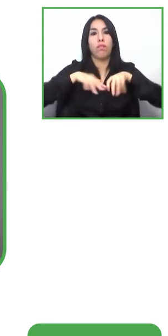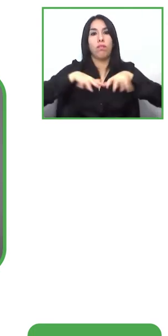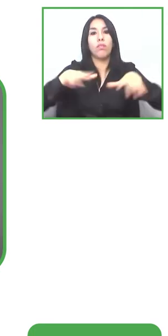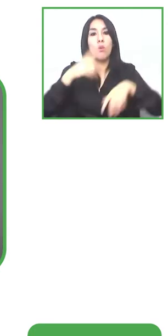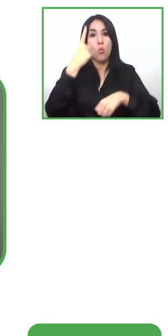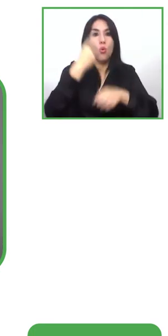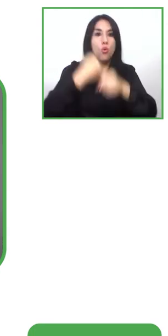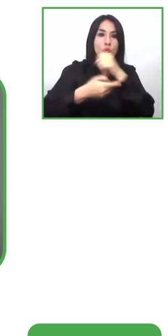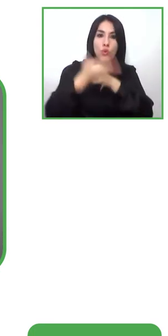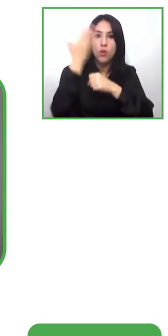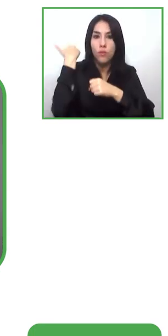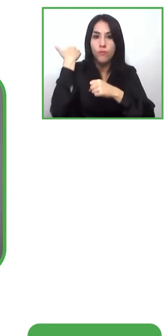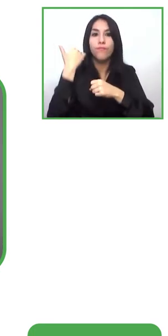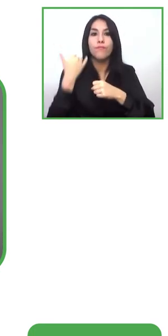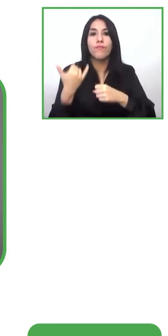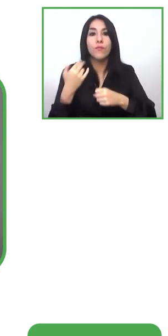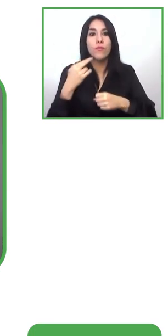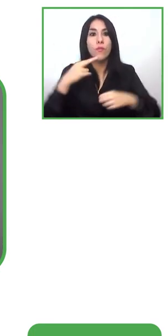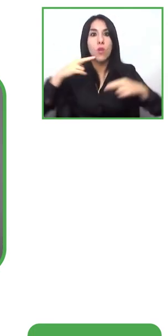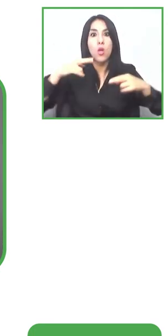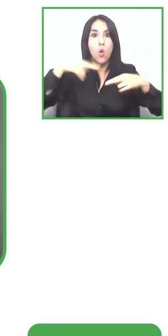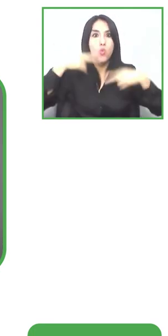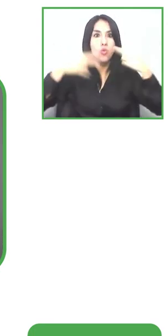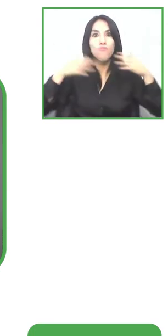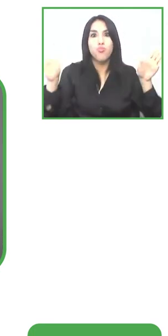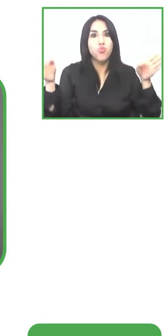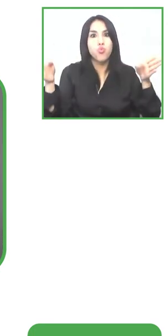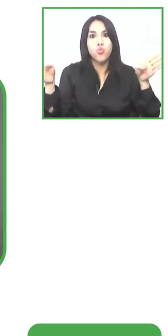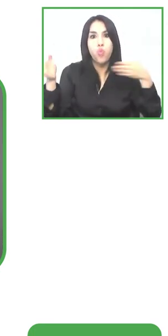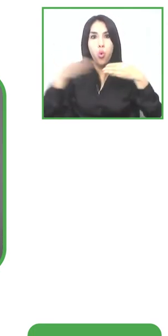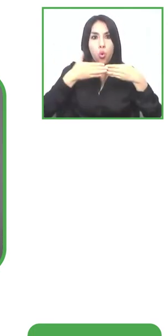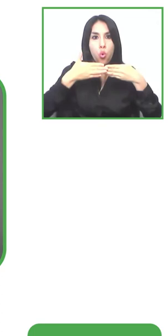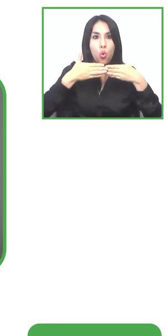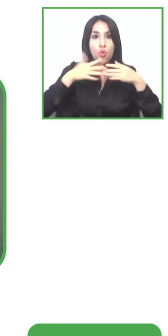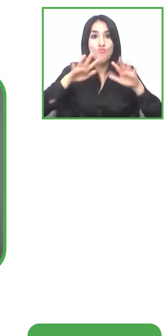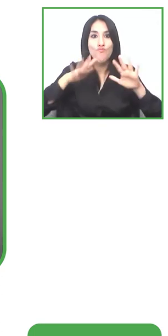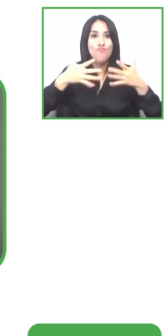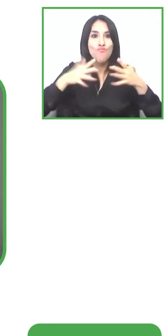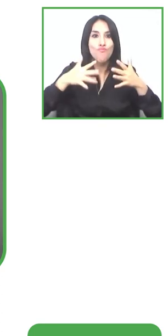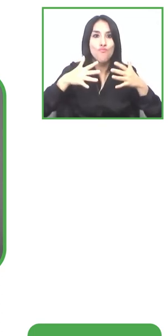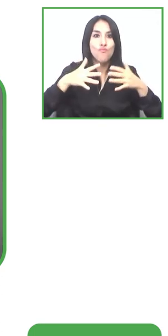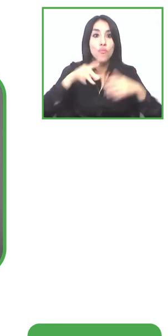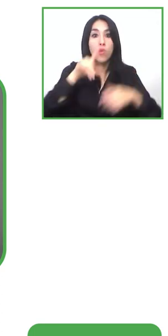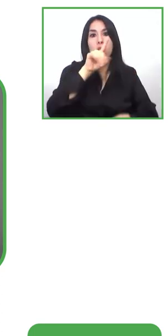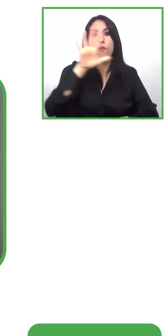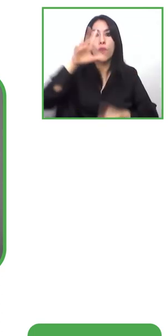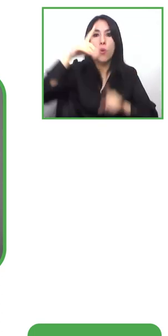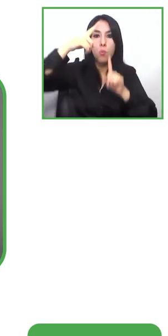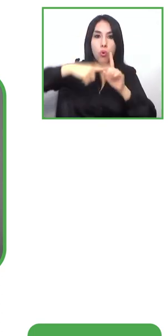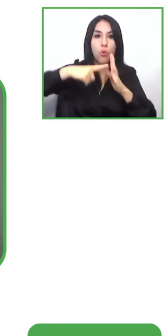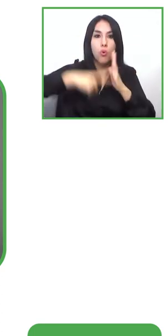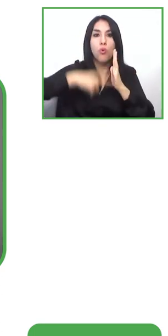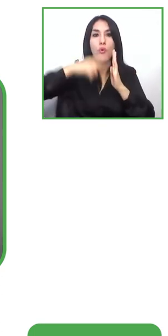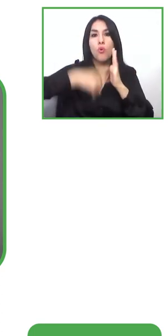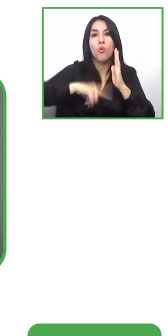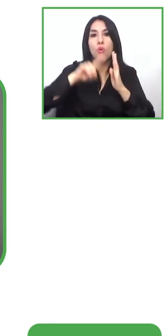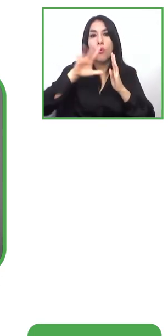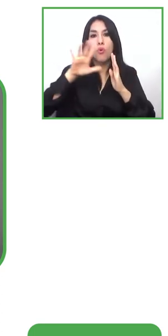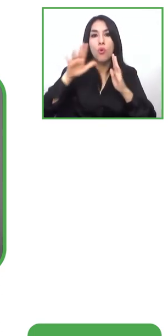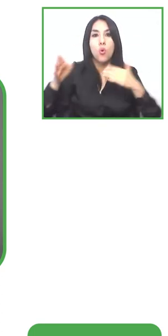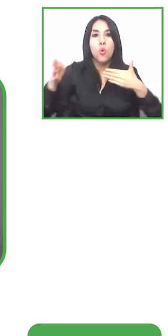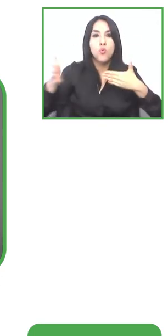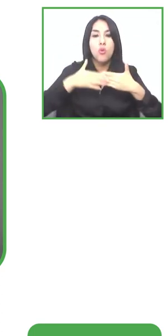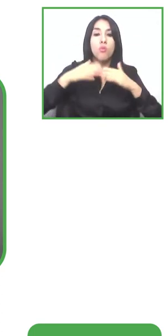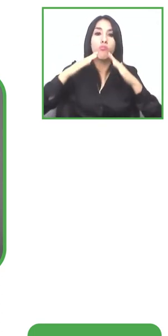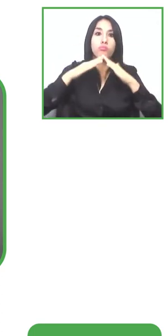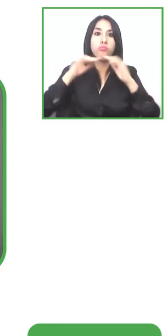incredible project that you told us about? Well, truthfully, for us, it's been a very harsh, very difficult process